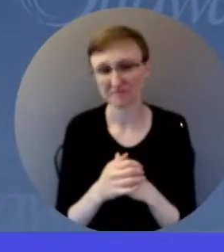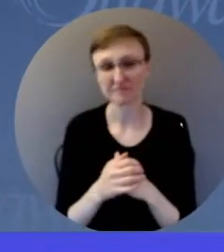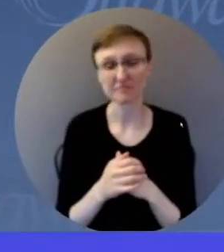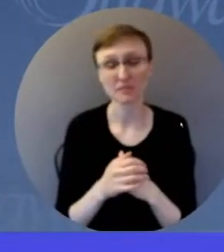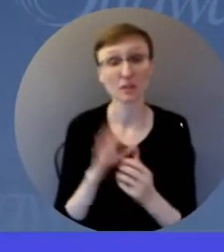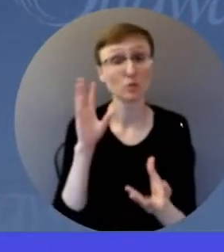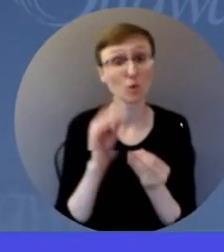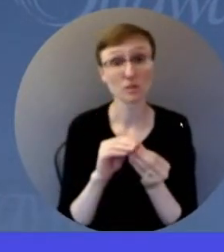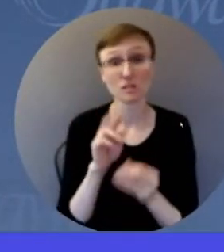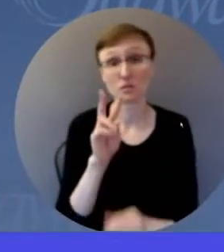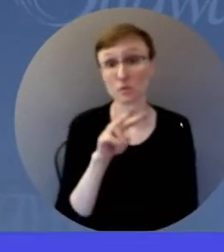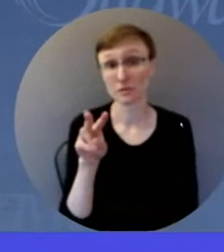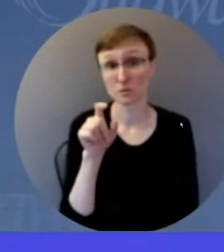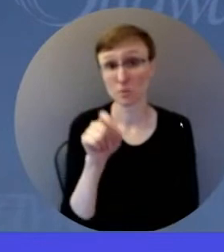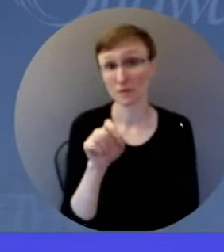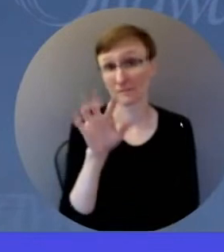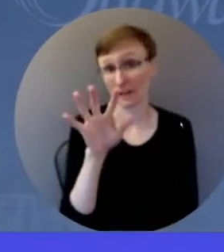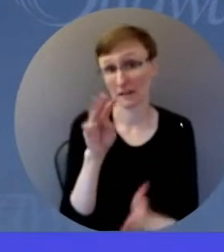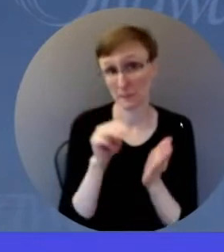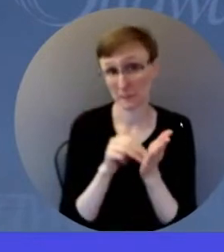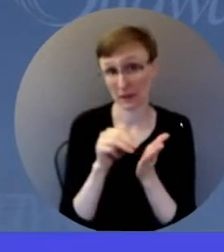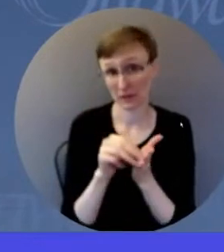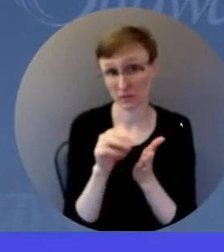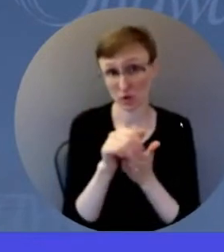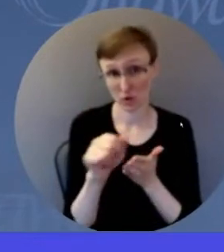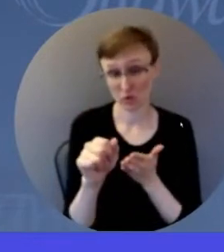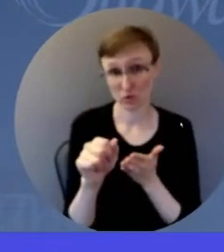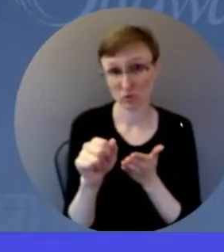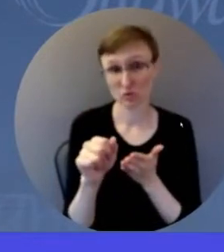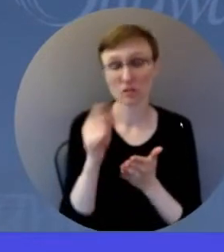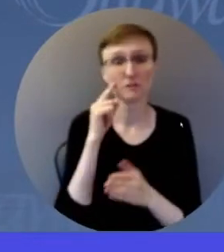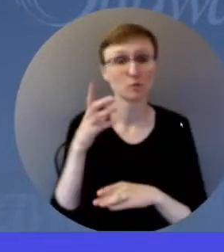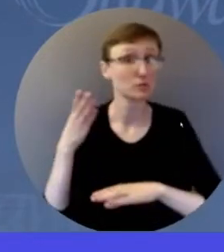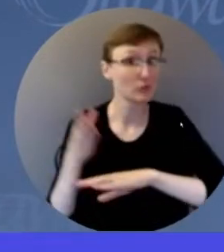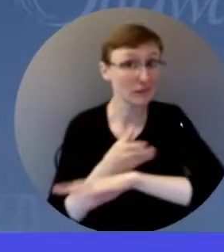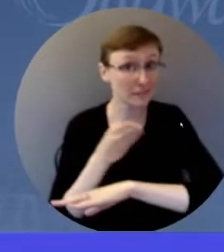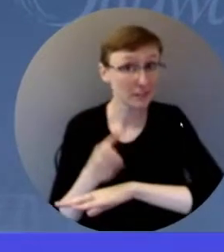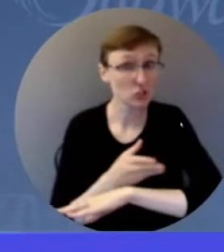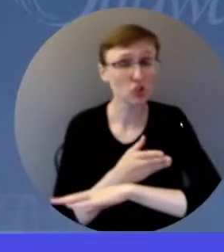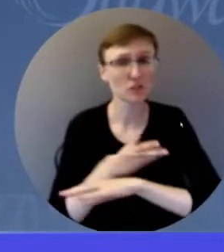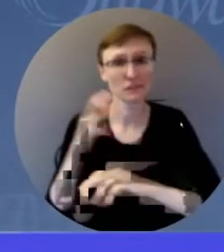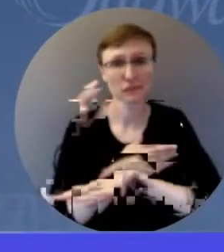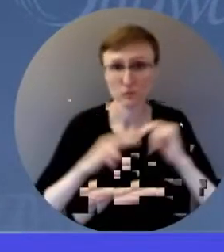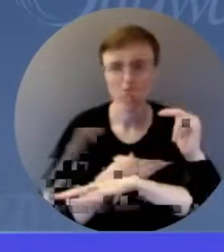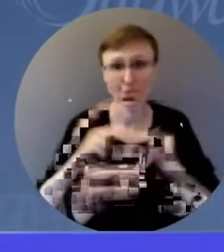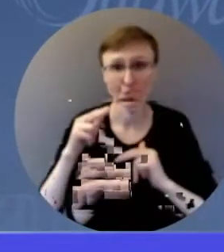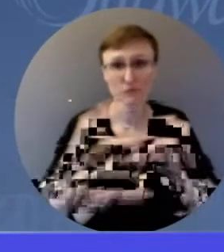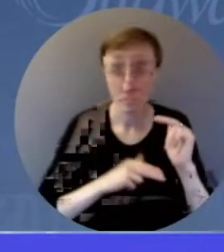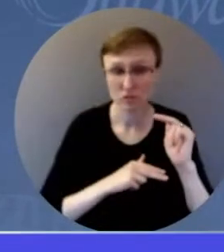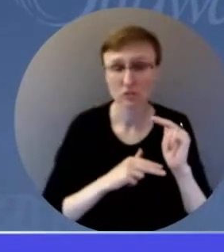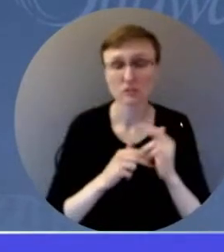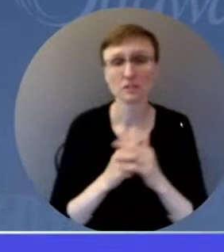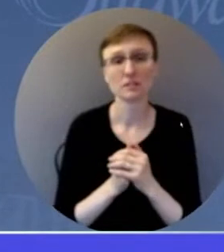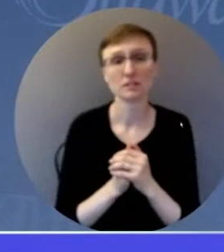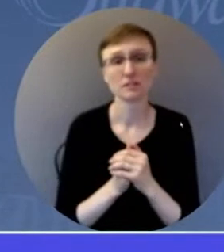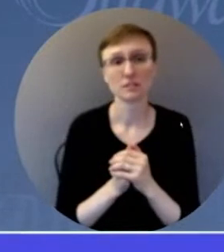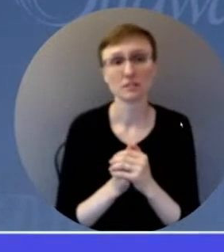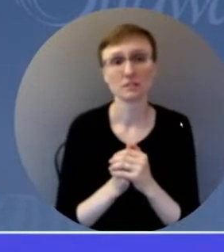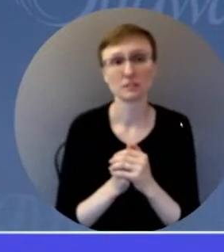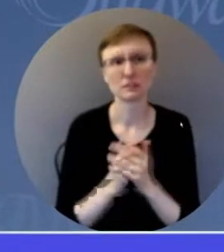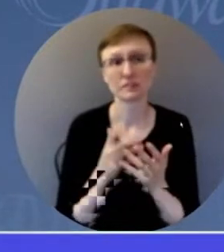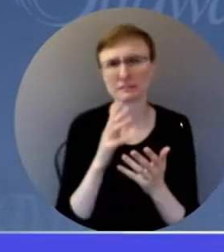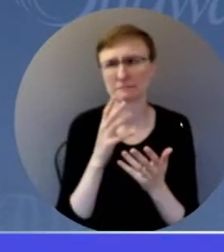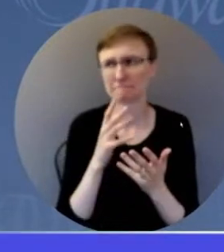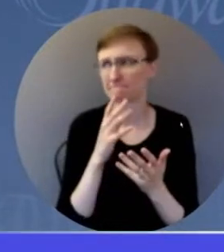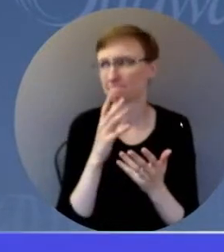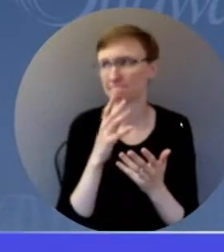$22.5 million for renovation, construction. I don't know how you call that in French, but it's